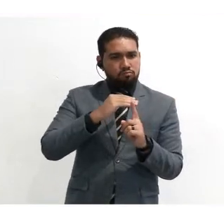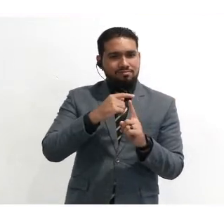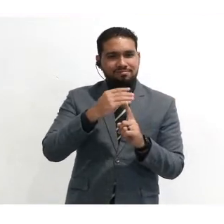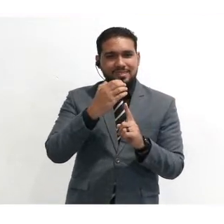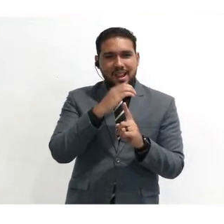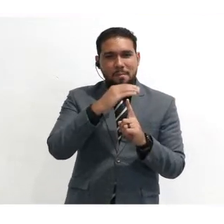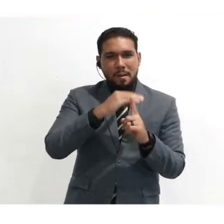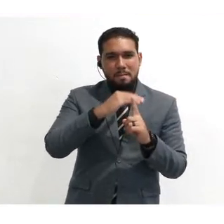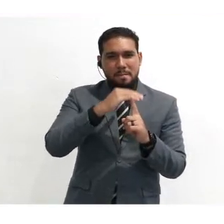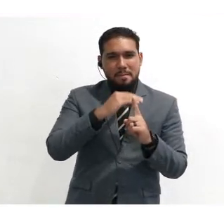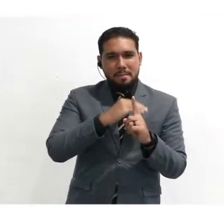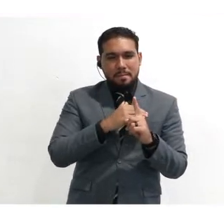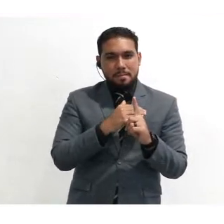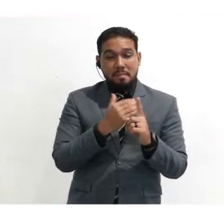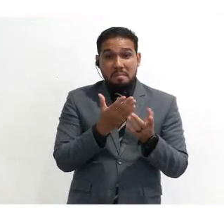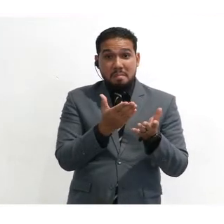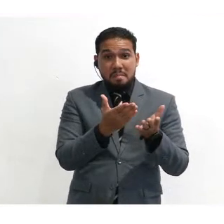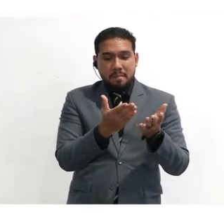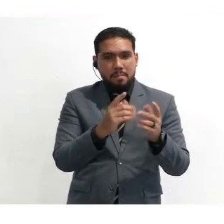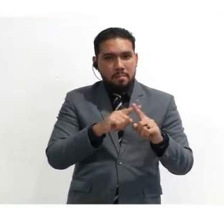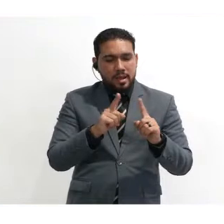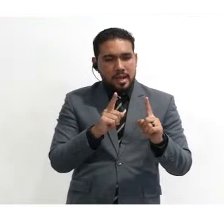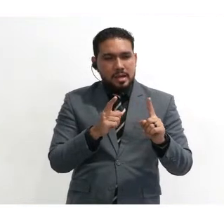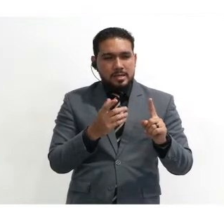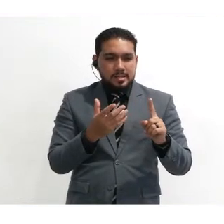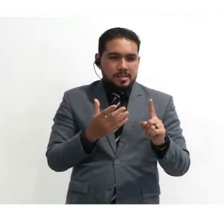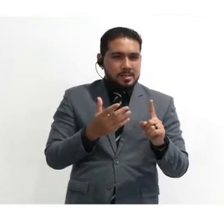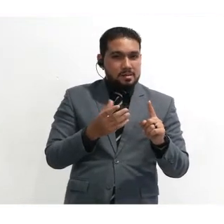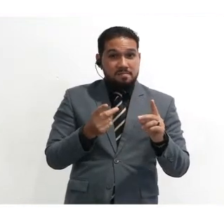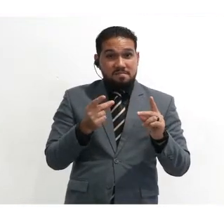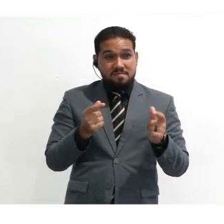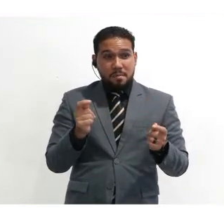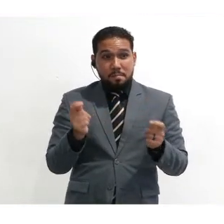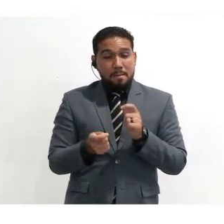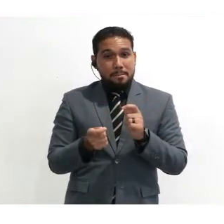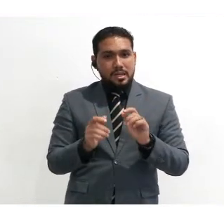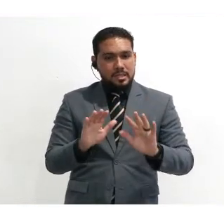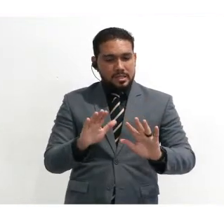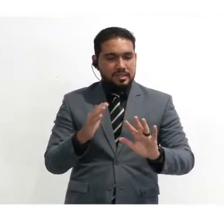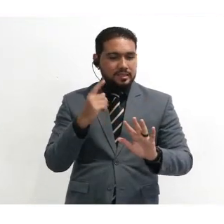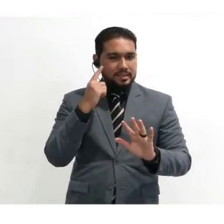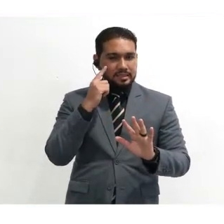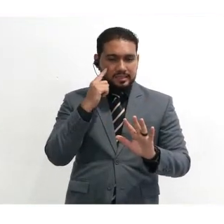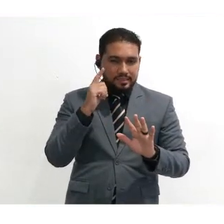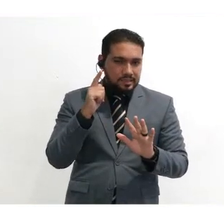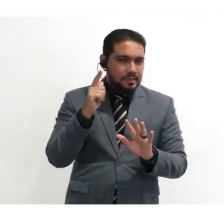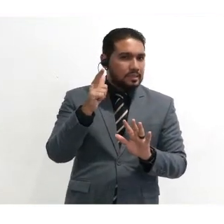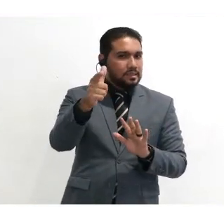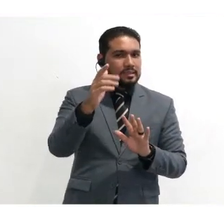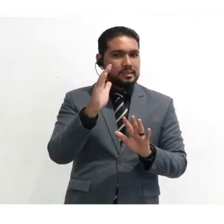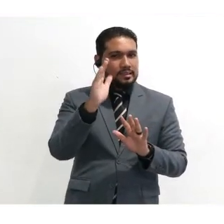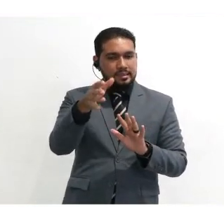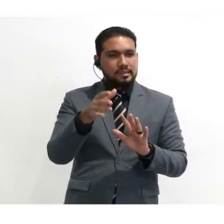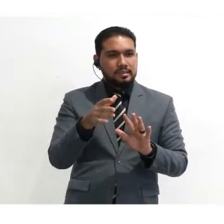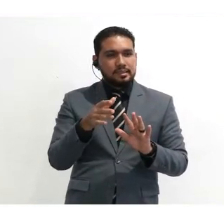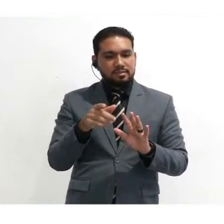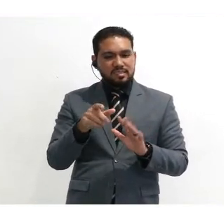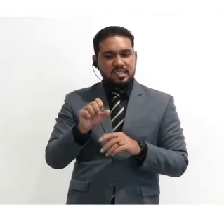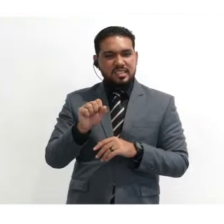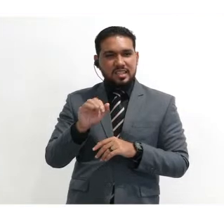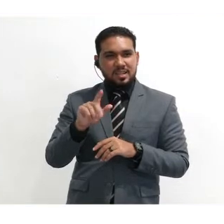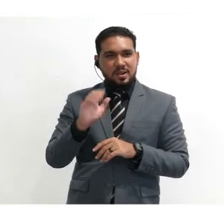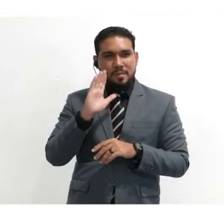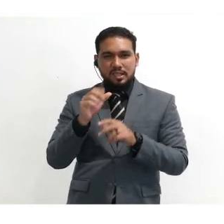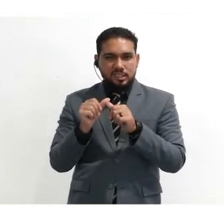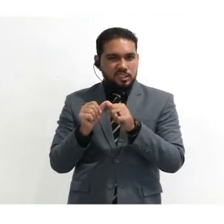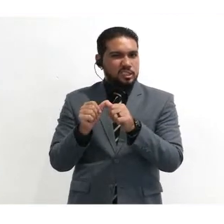not going to be replacing silicon anytime soon. So I think silicon will be still for a long